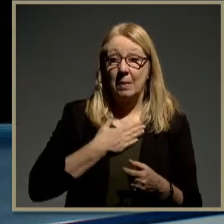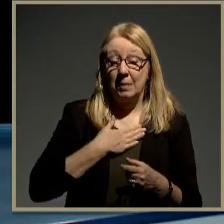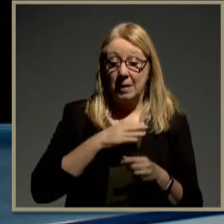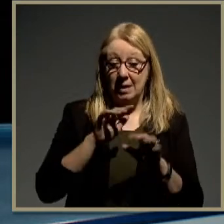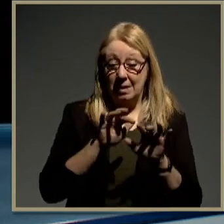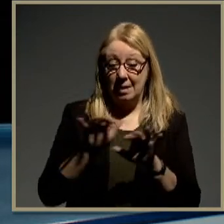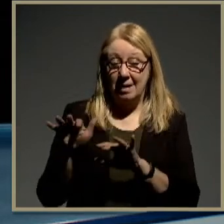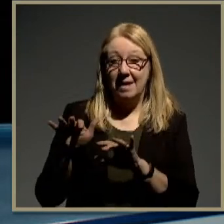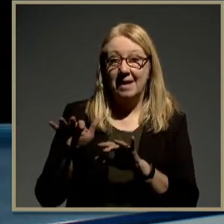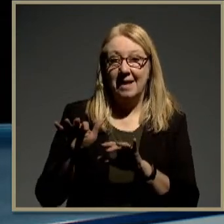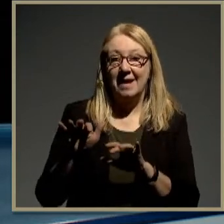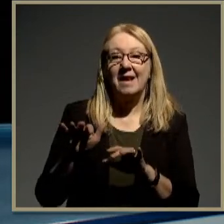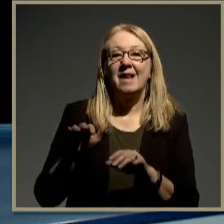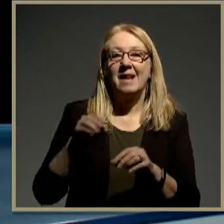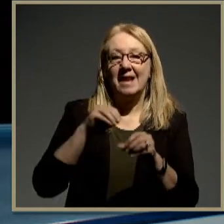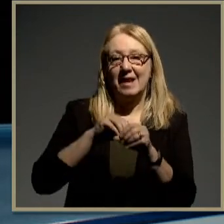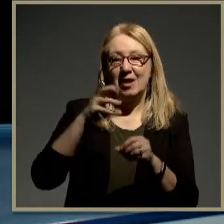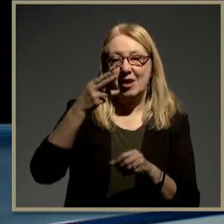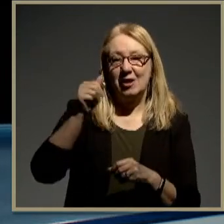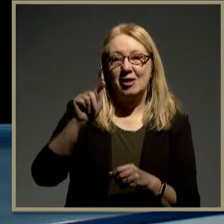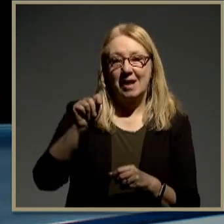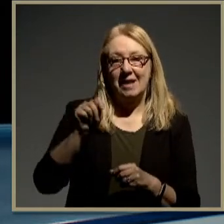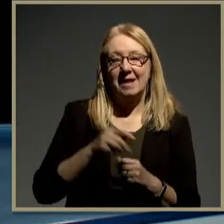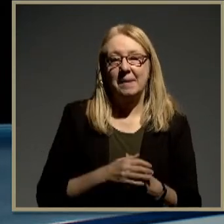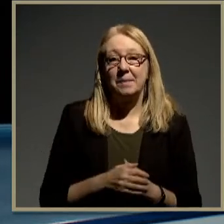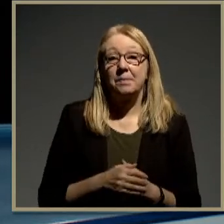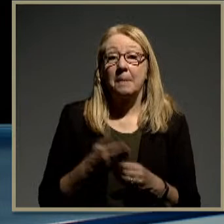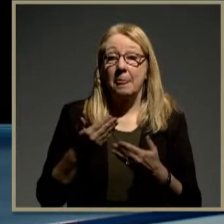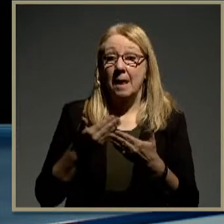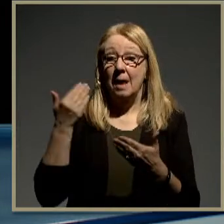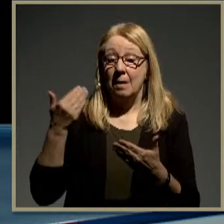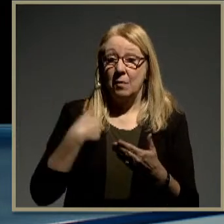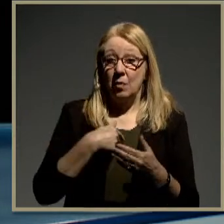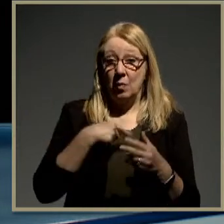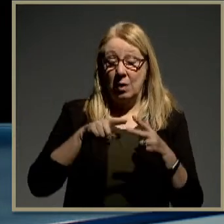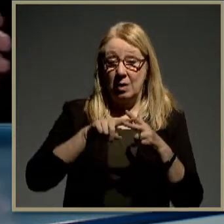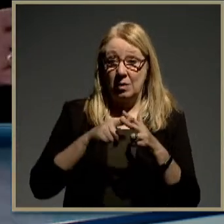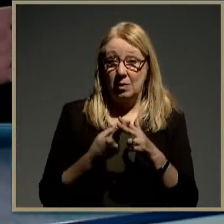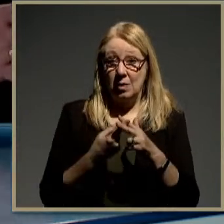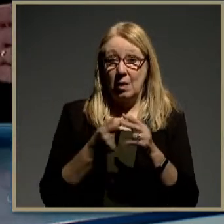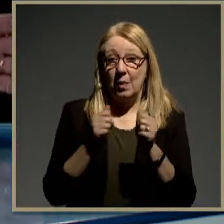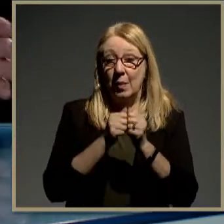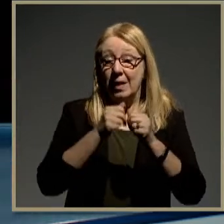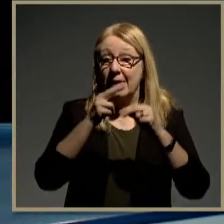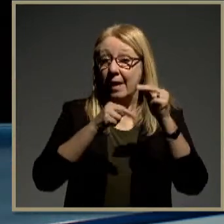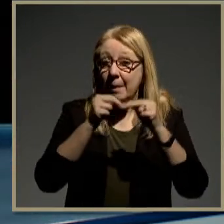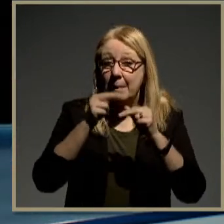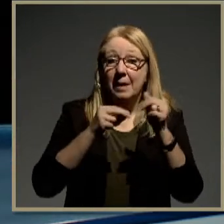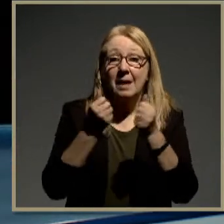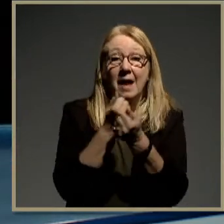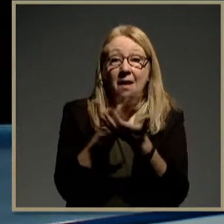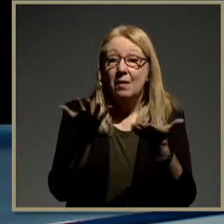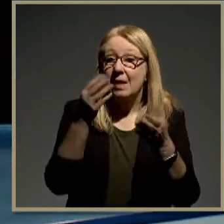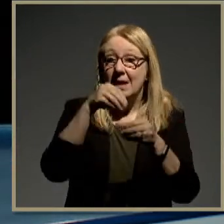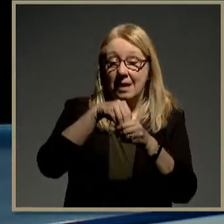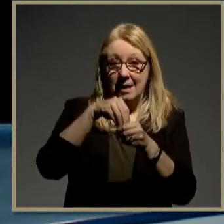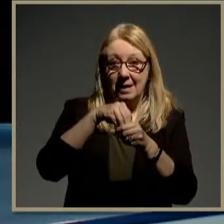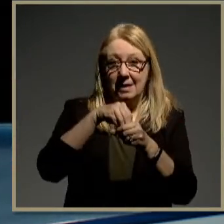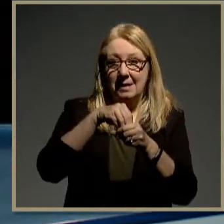questions for them into the chat. Before we get to showing you the building and all that happens inside